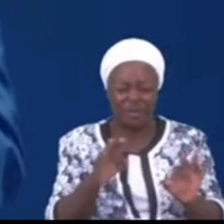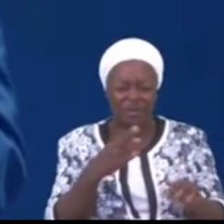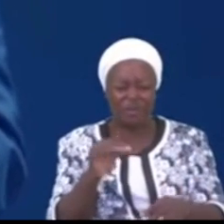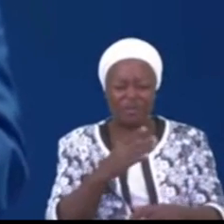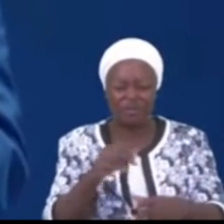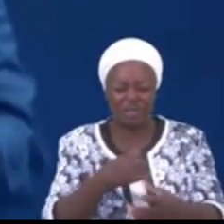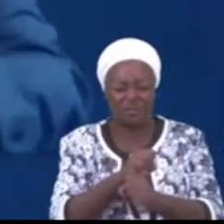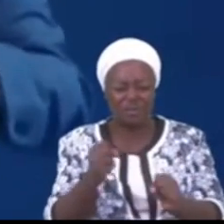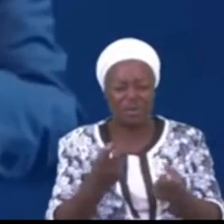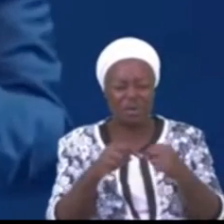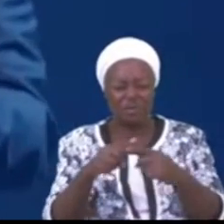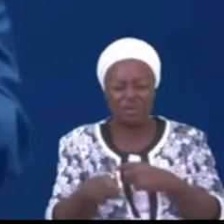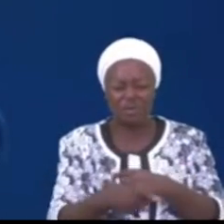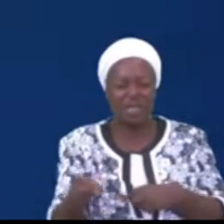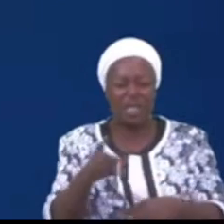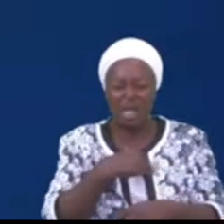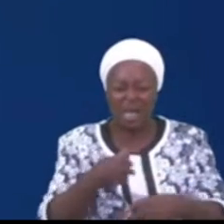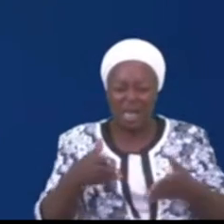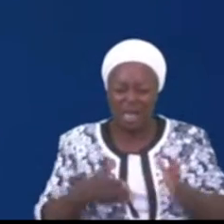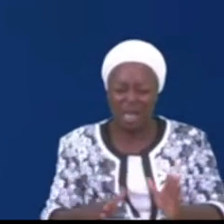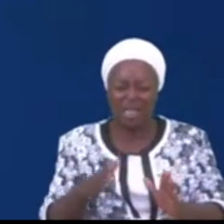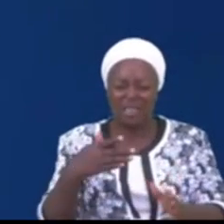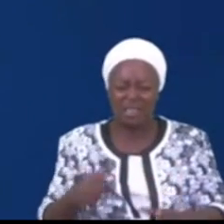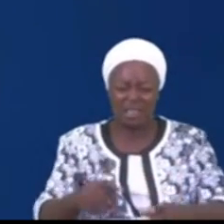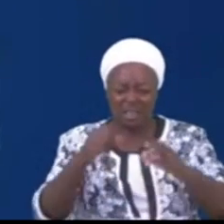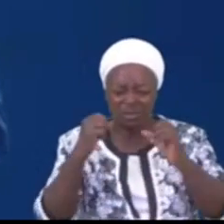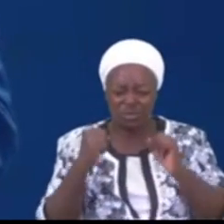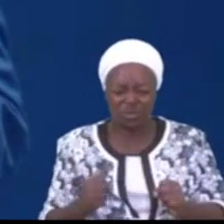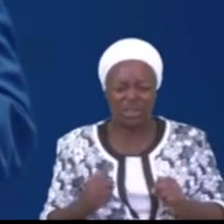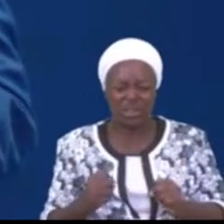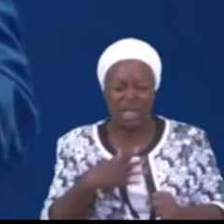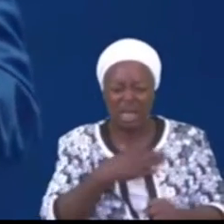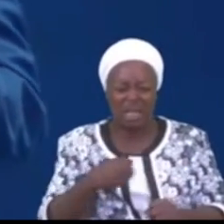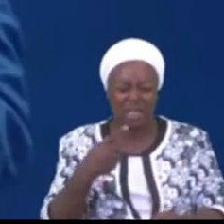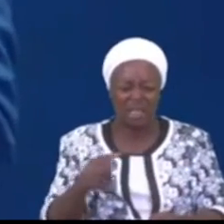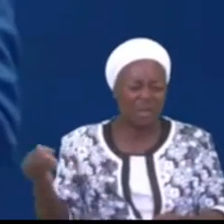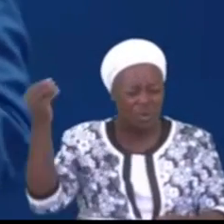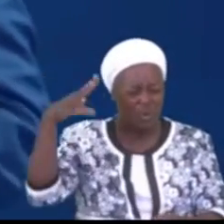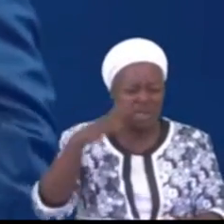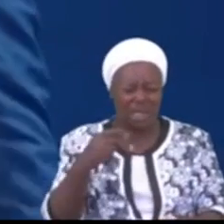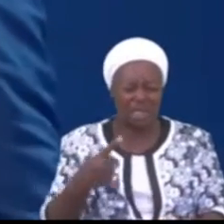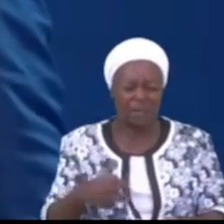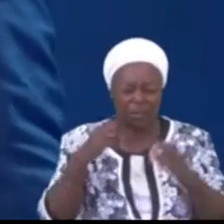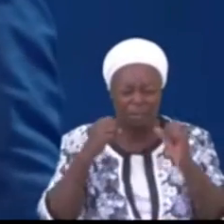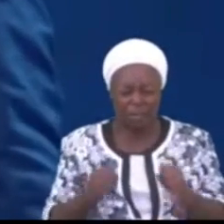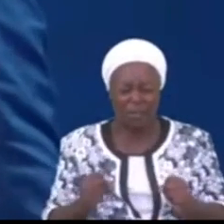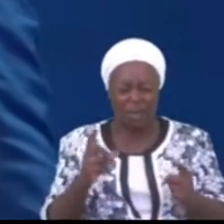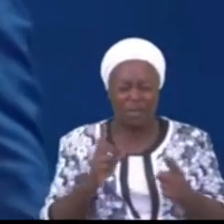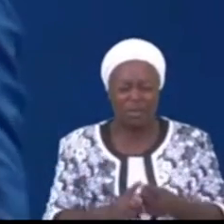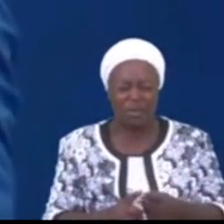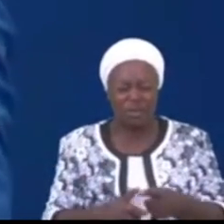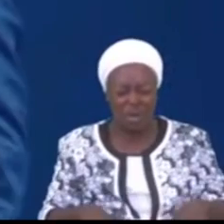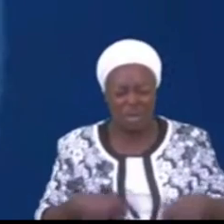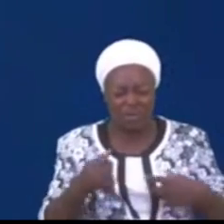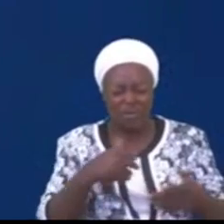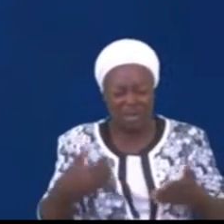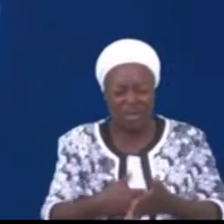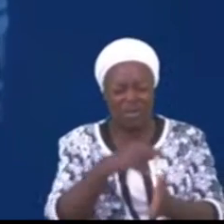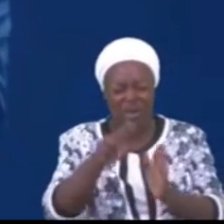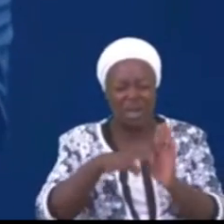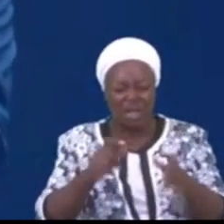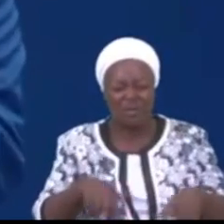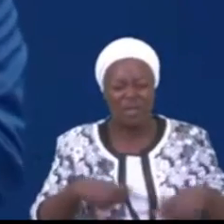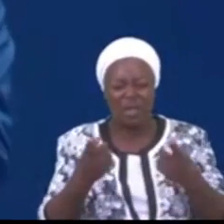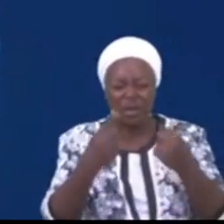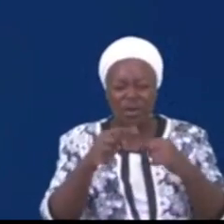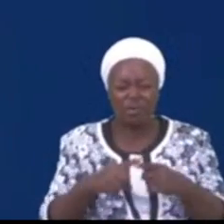come to them. And let the strength and the grace and the power to live in newness of life